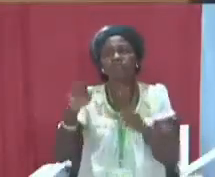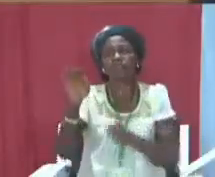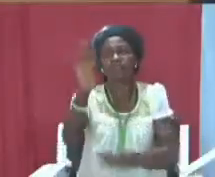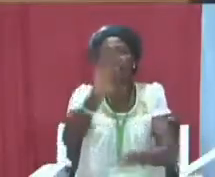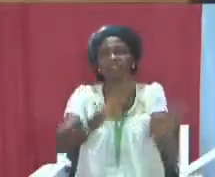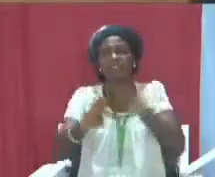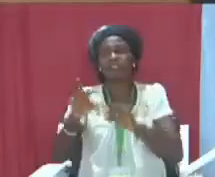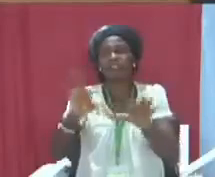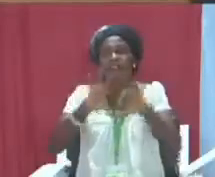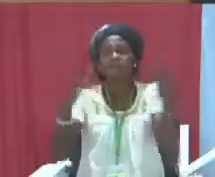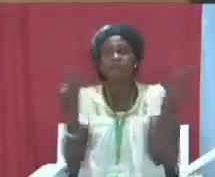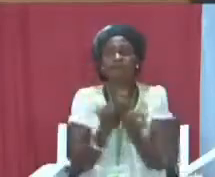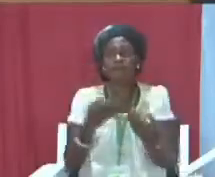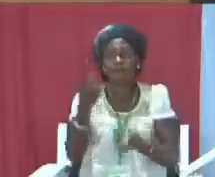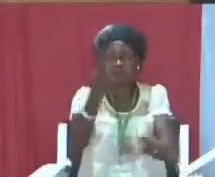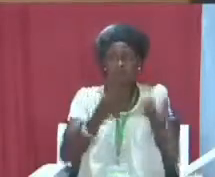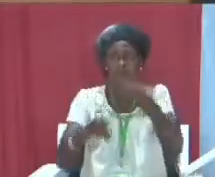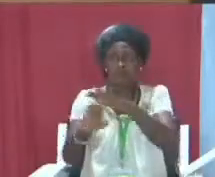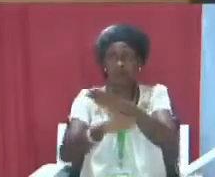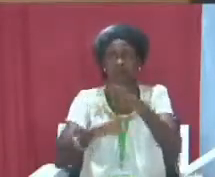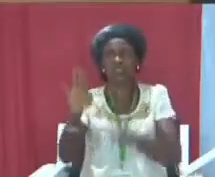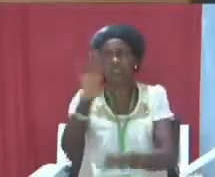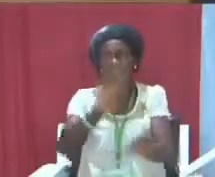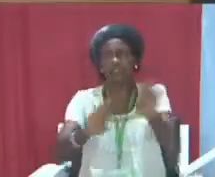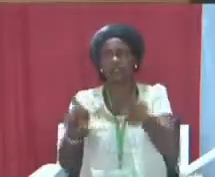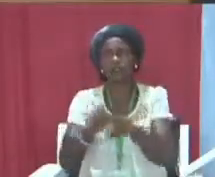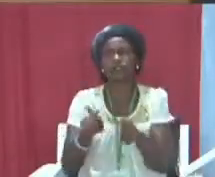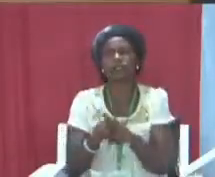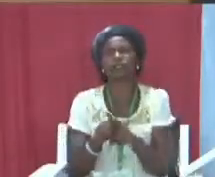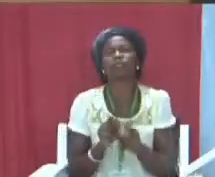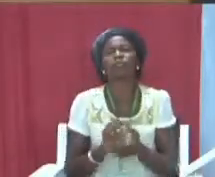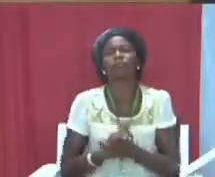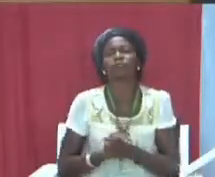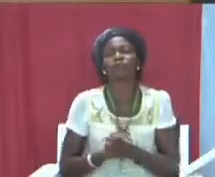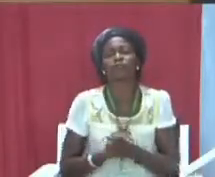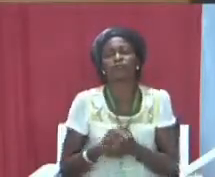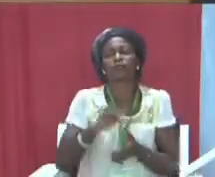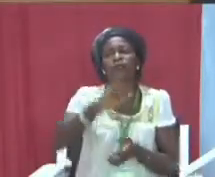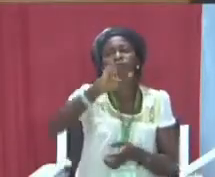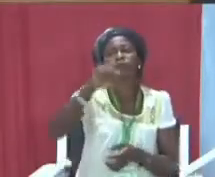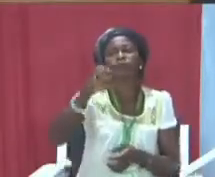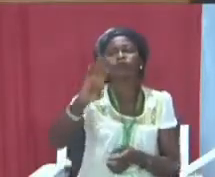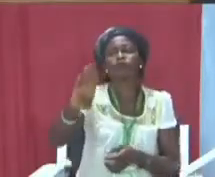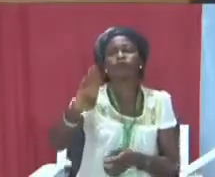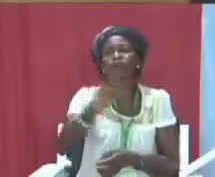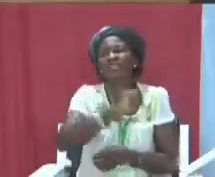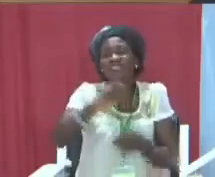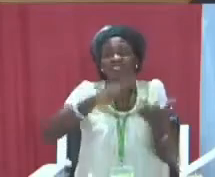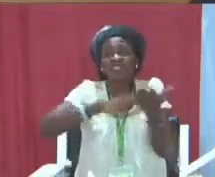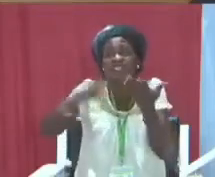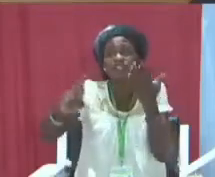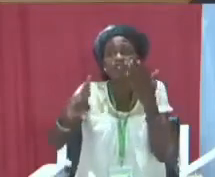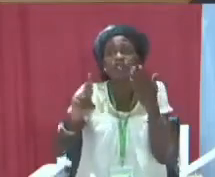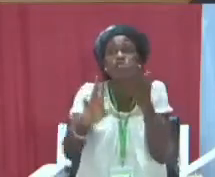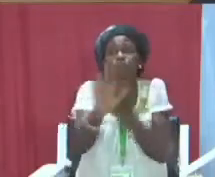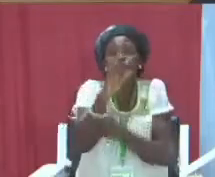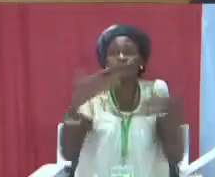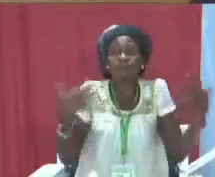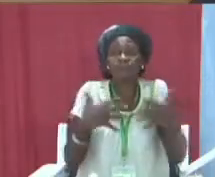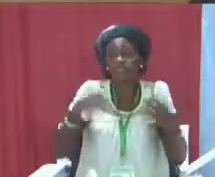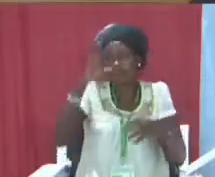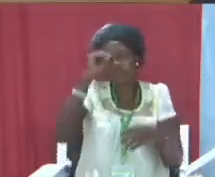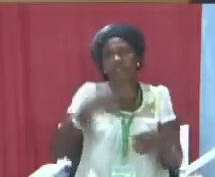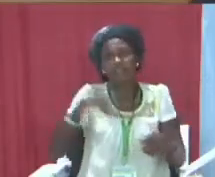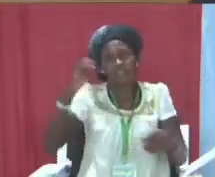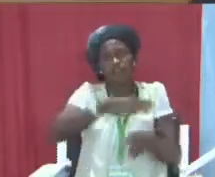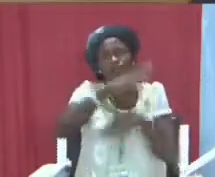families come under siege. Job, a righteous, God-fearing man and his